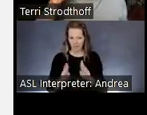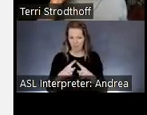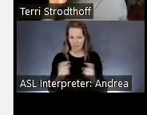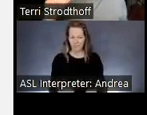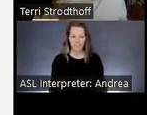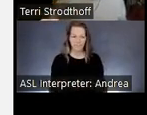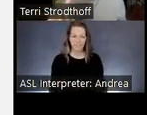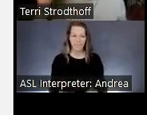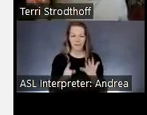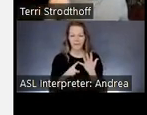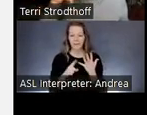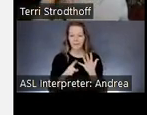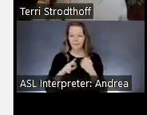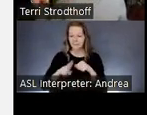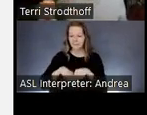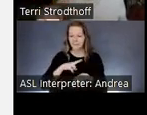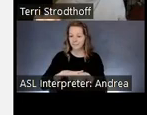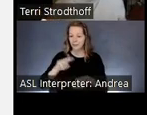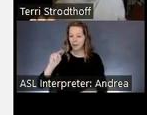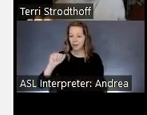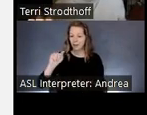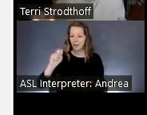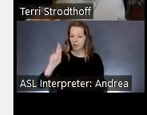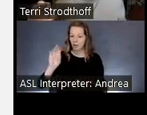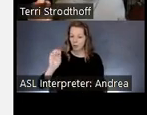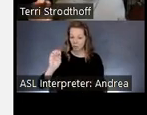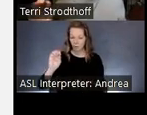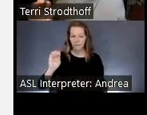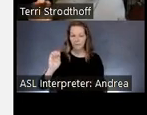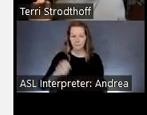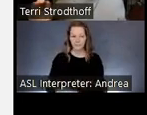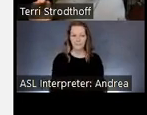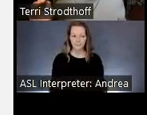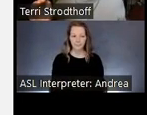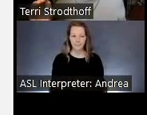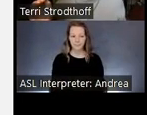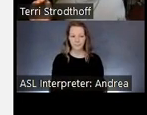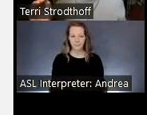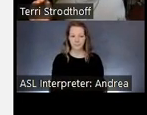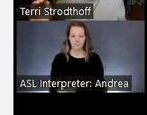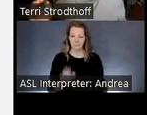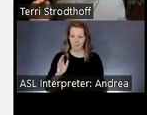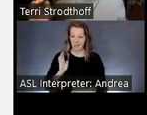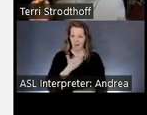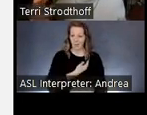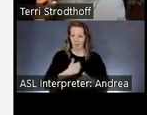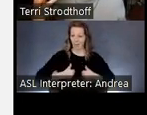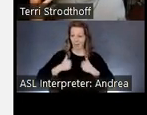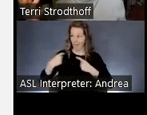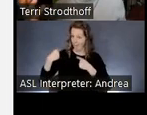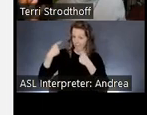And the nature, our final element in this rotation of the curriculum is about our evolution.